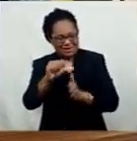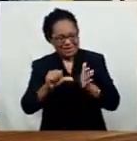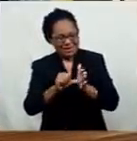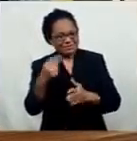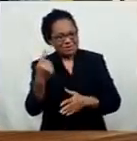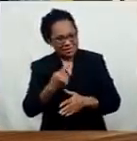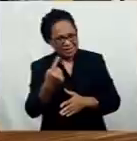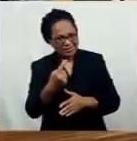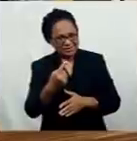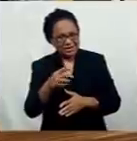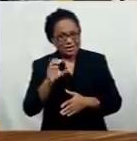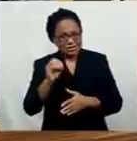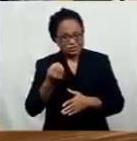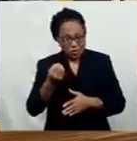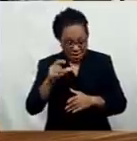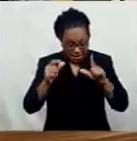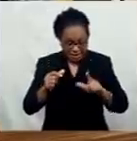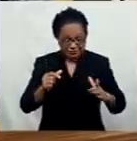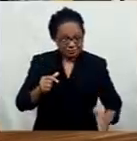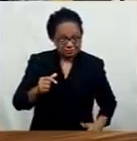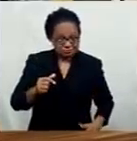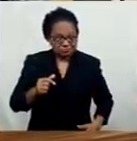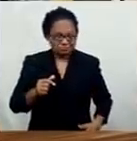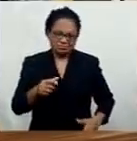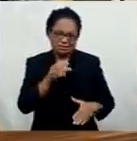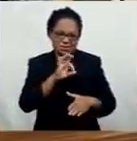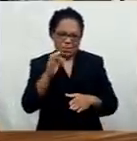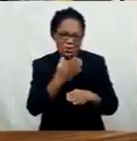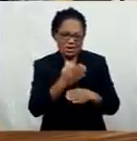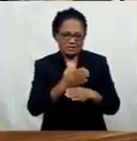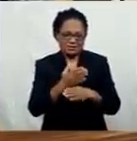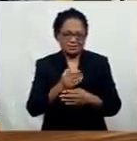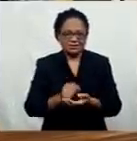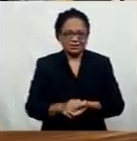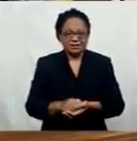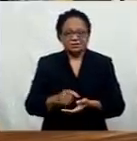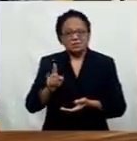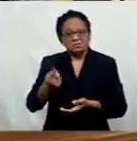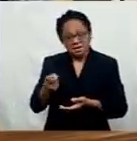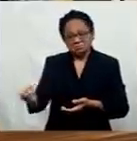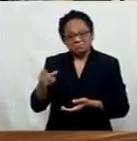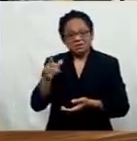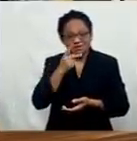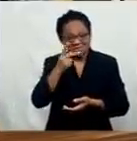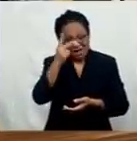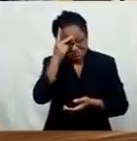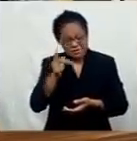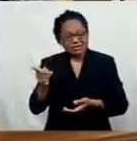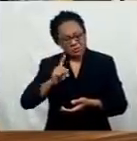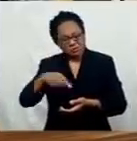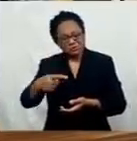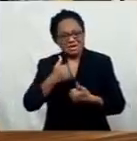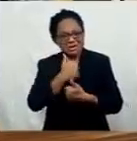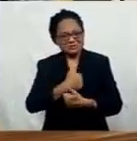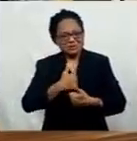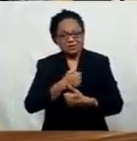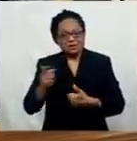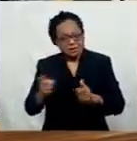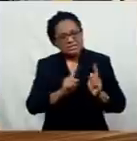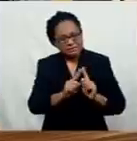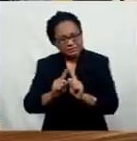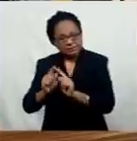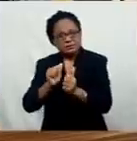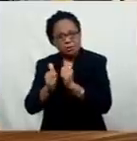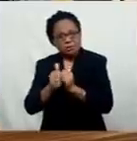and lost his left leg. Despite this, the Kandavu native continued to enjoy life, playing at different sports before falling in love